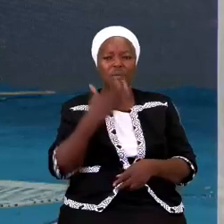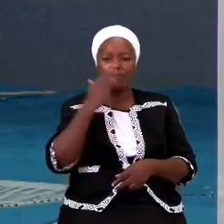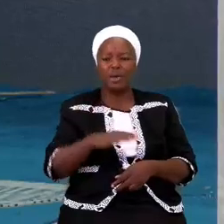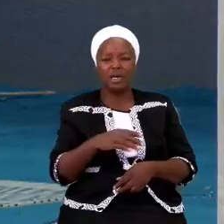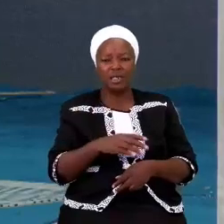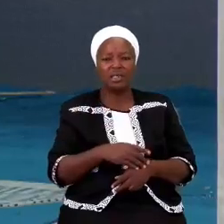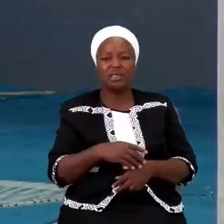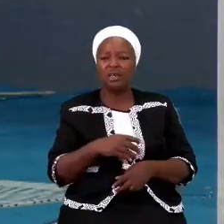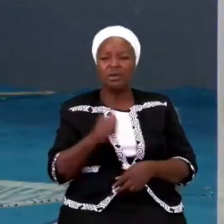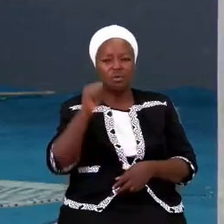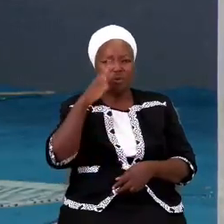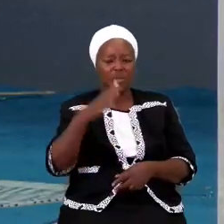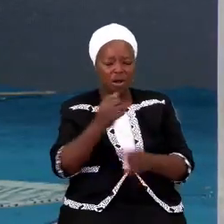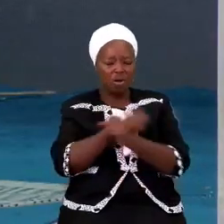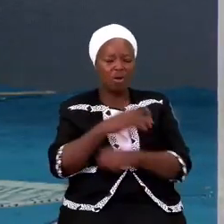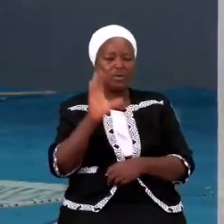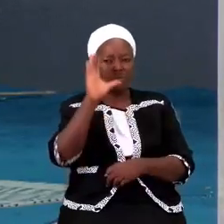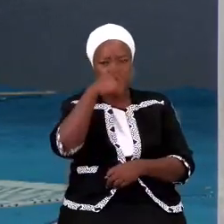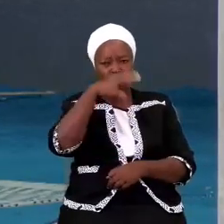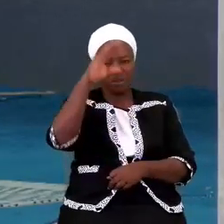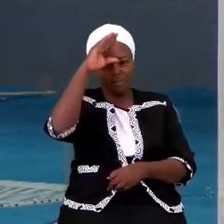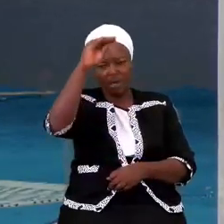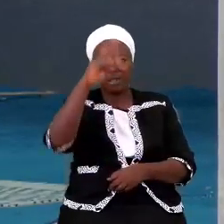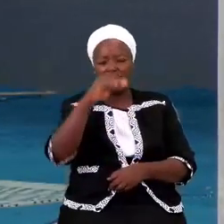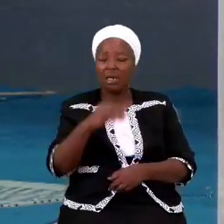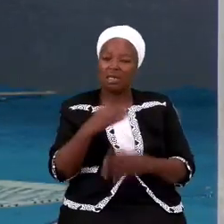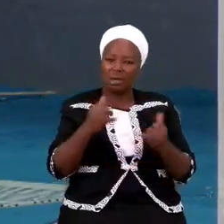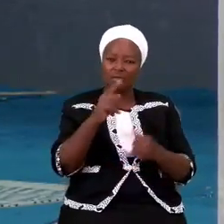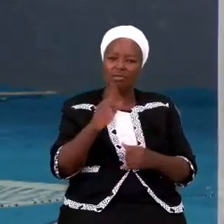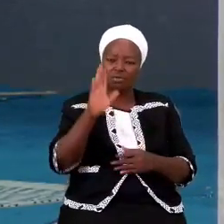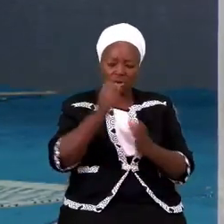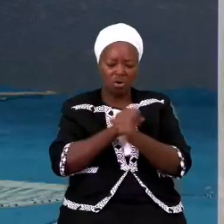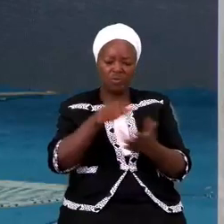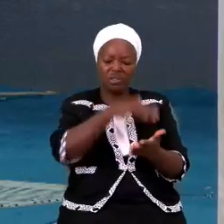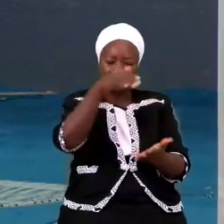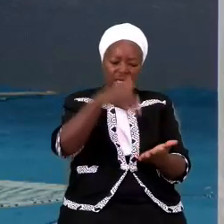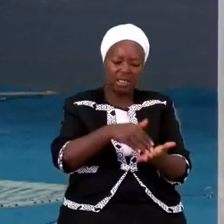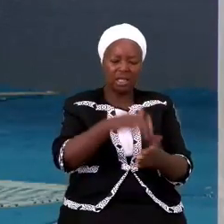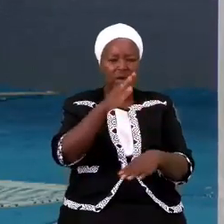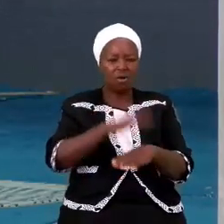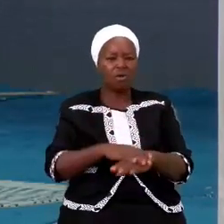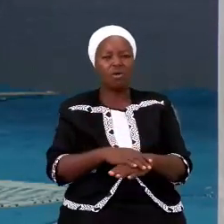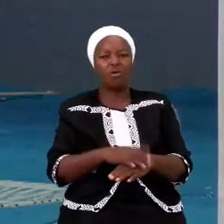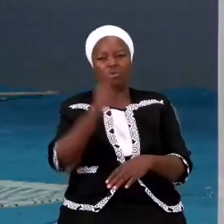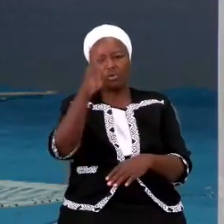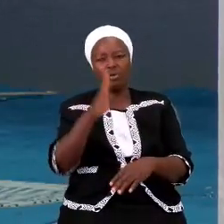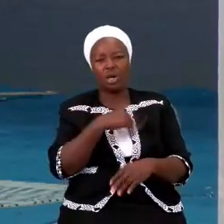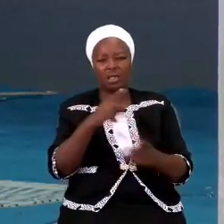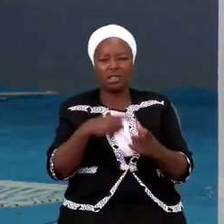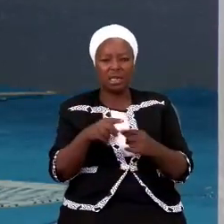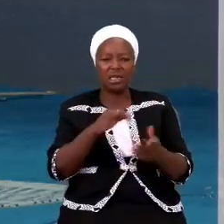it's unrivaled. The unrivaled or relenting love for godliness by